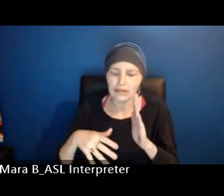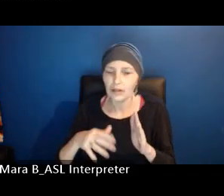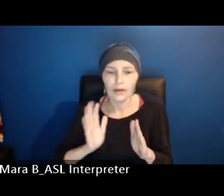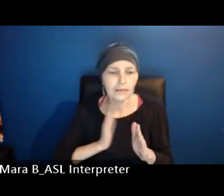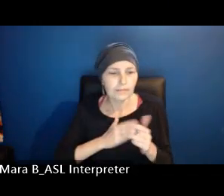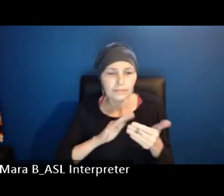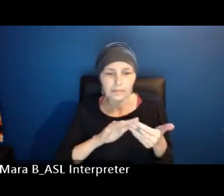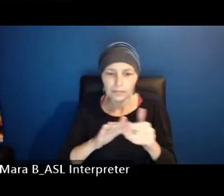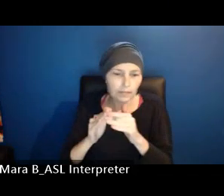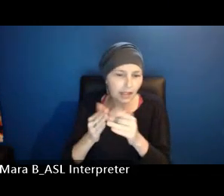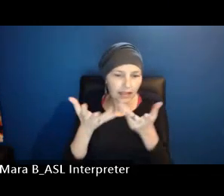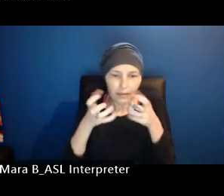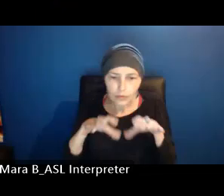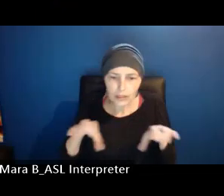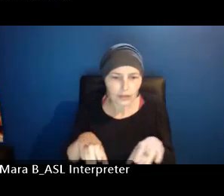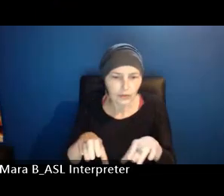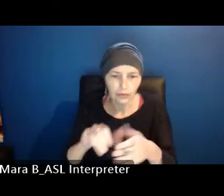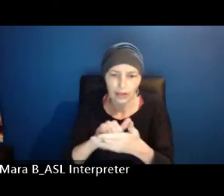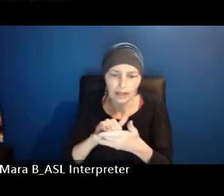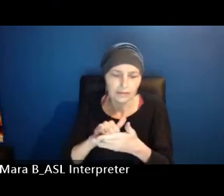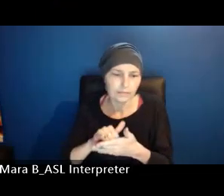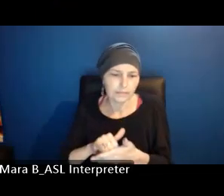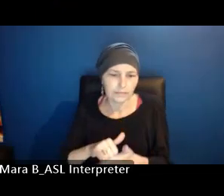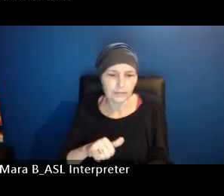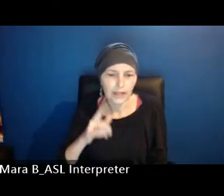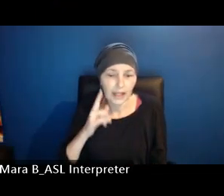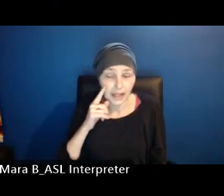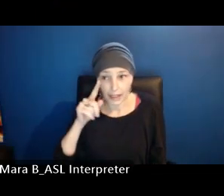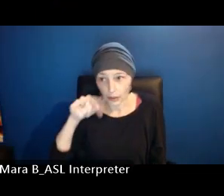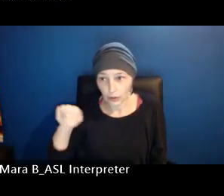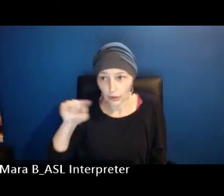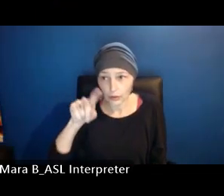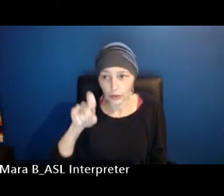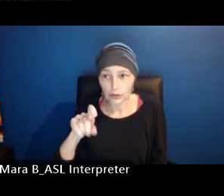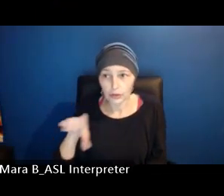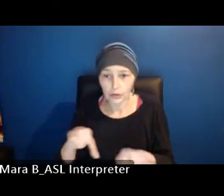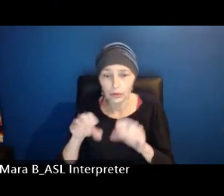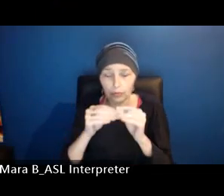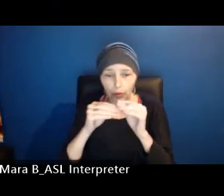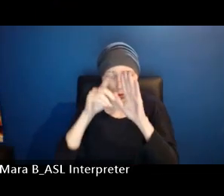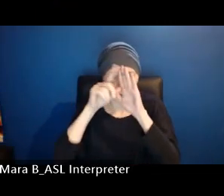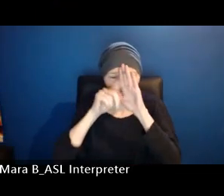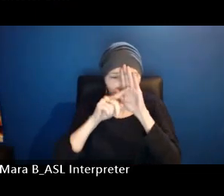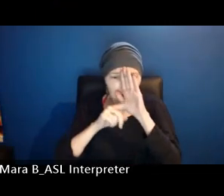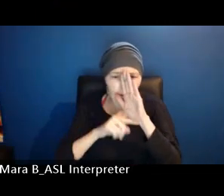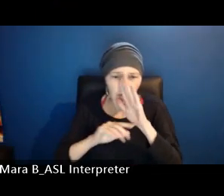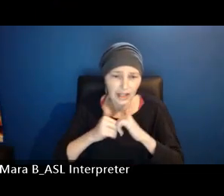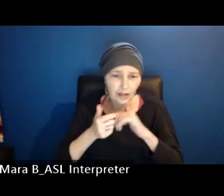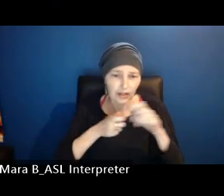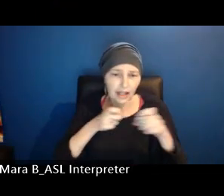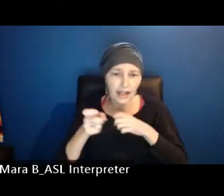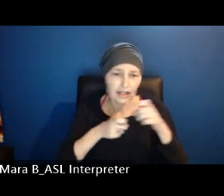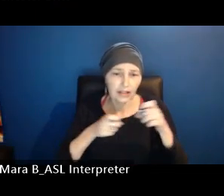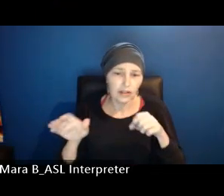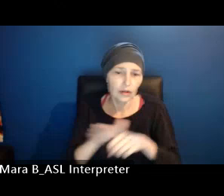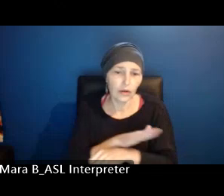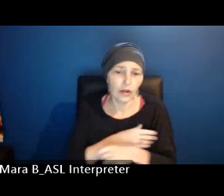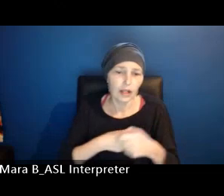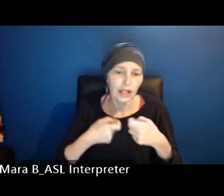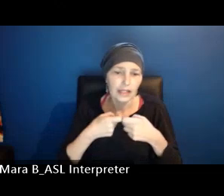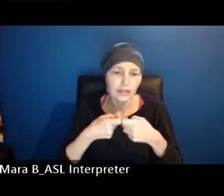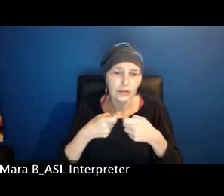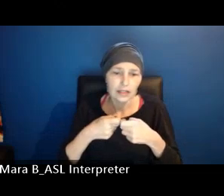it. And I think that you guys should do way more research as far as how you guys are going to handle the whole electric